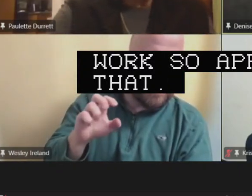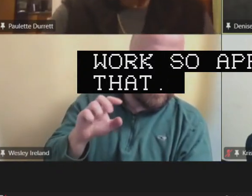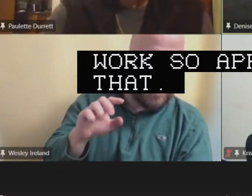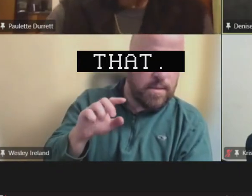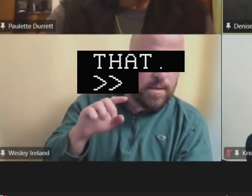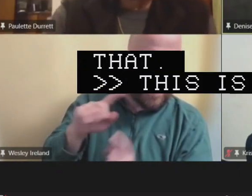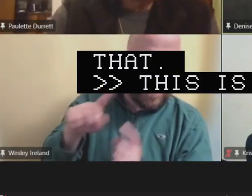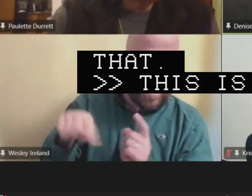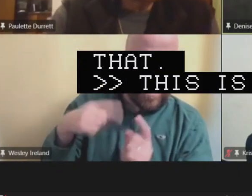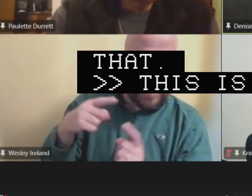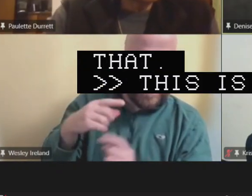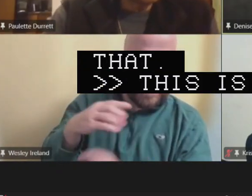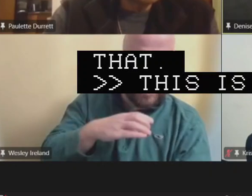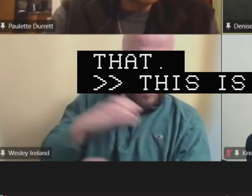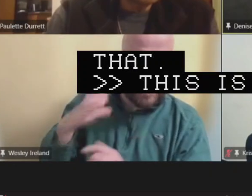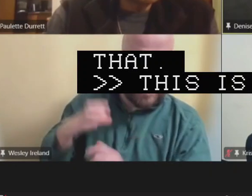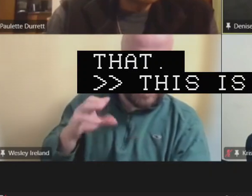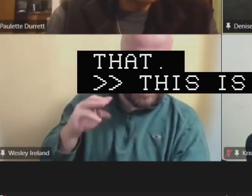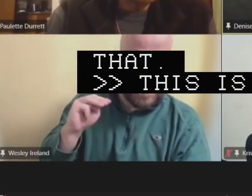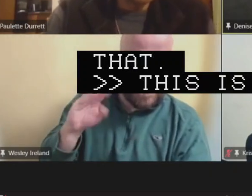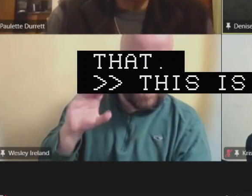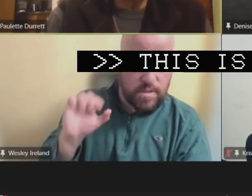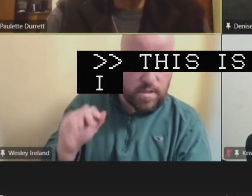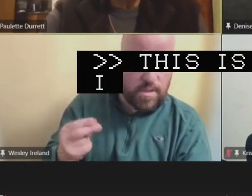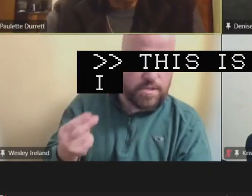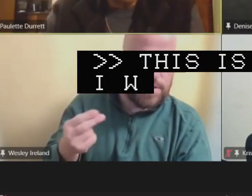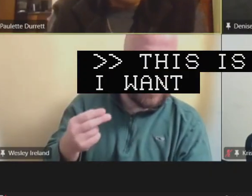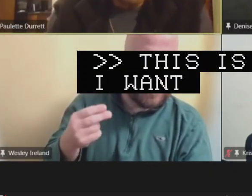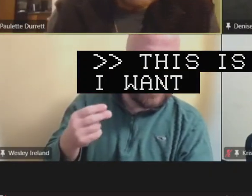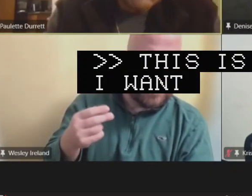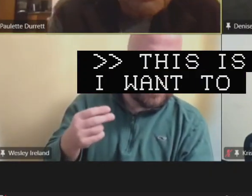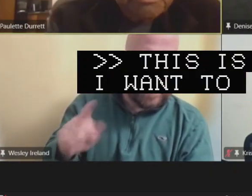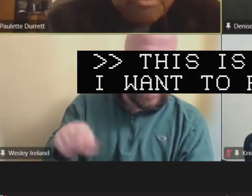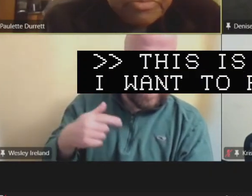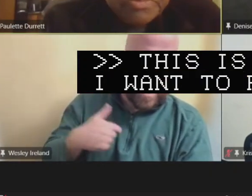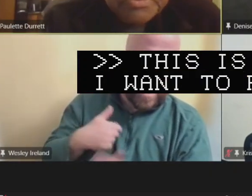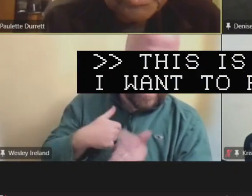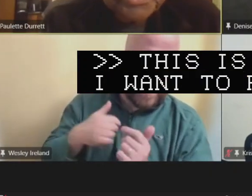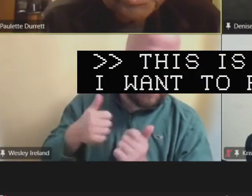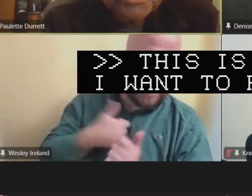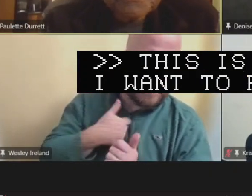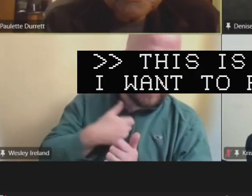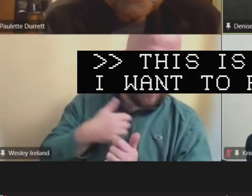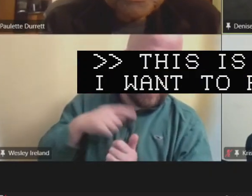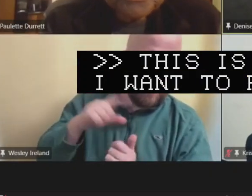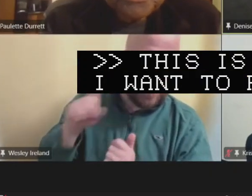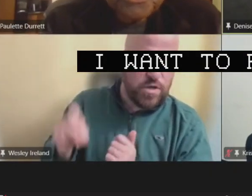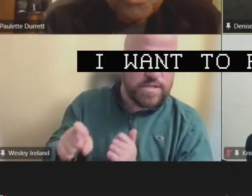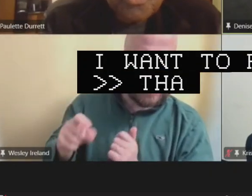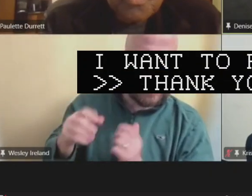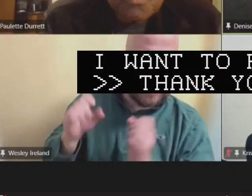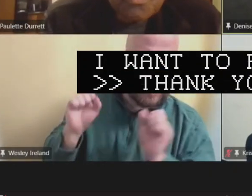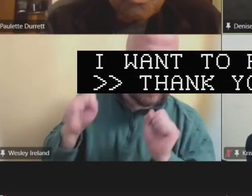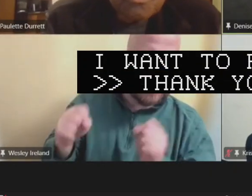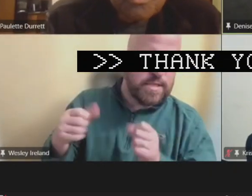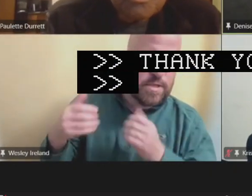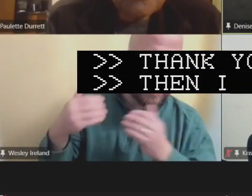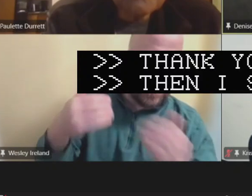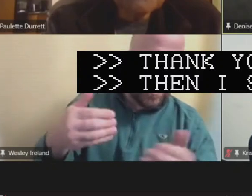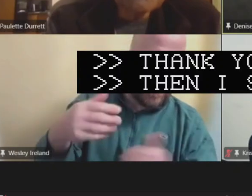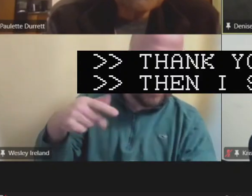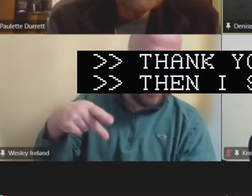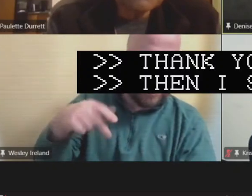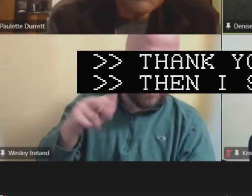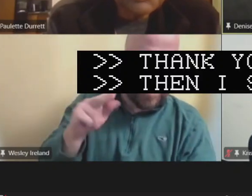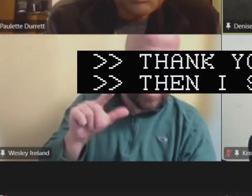I want to recognize Paulette. Thank you. And then I see Commissioner McCoff's hand is raised, and I